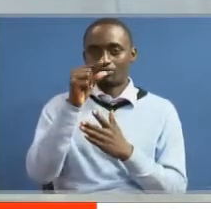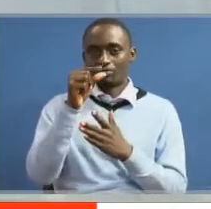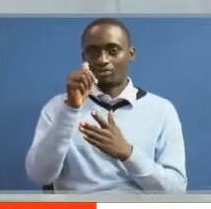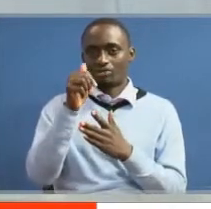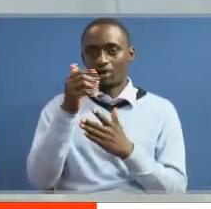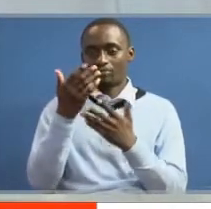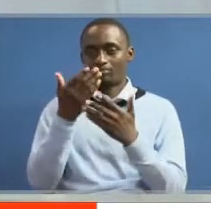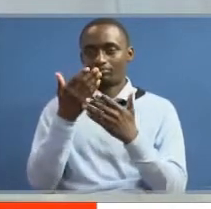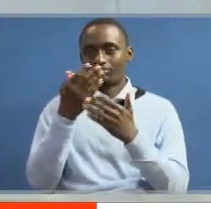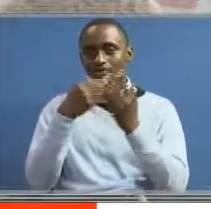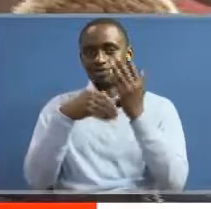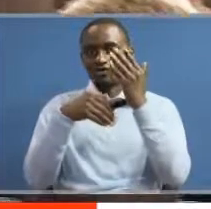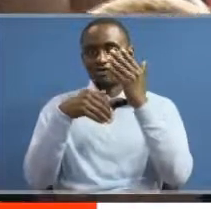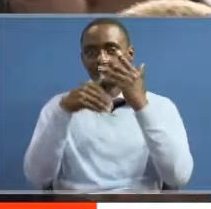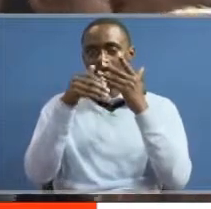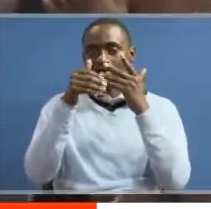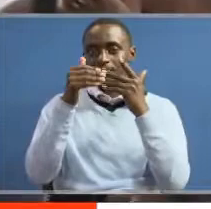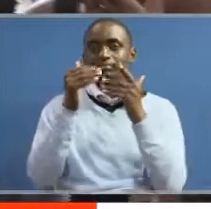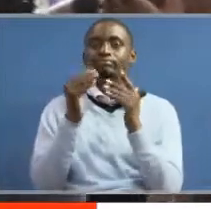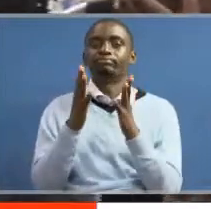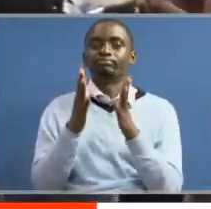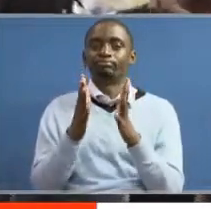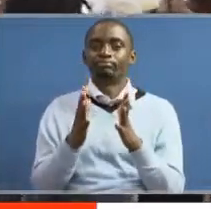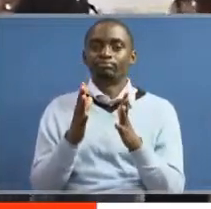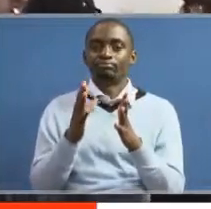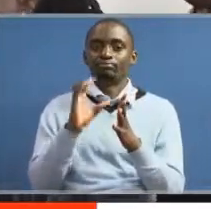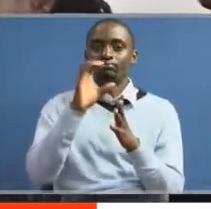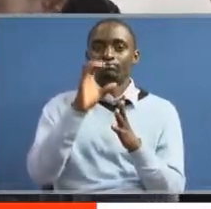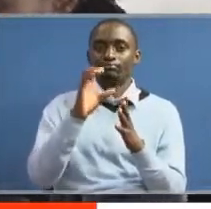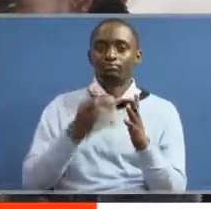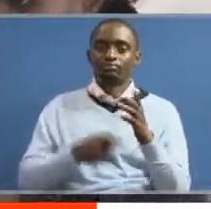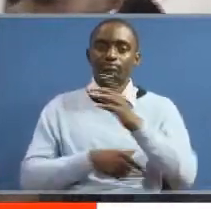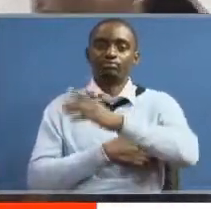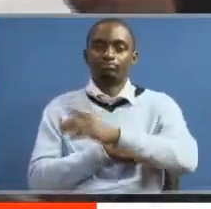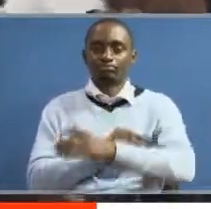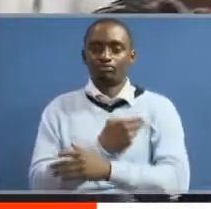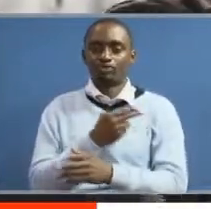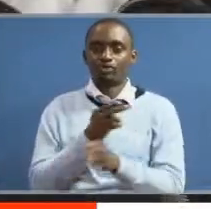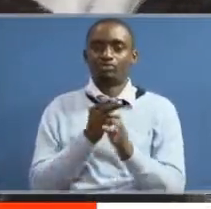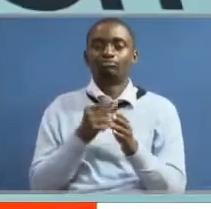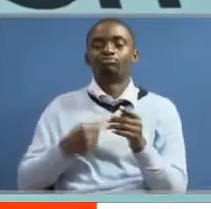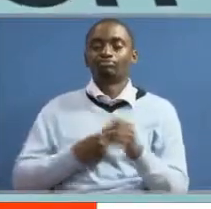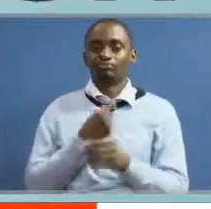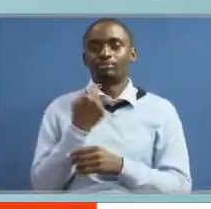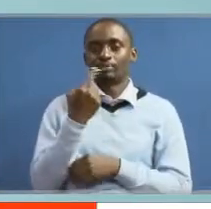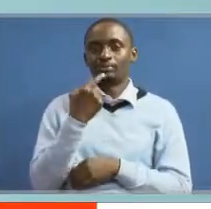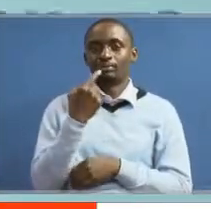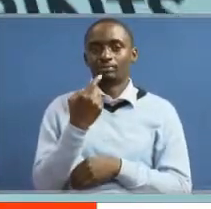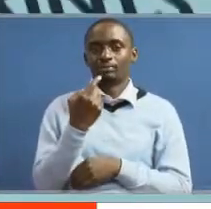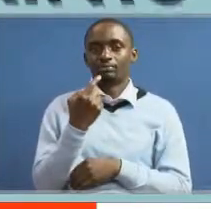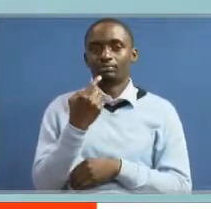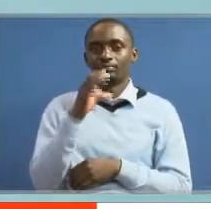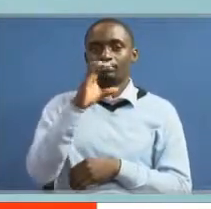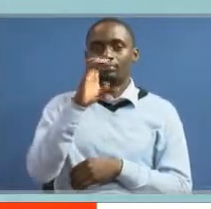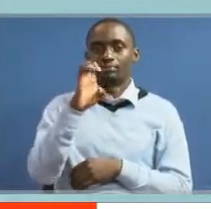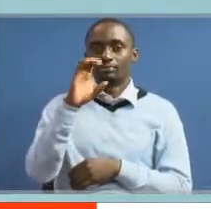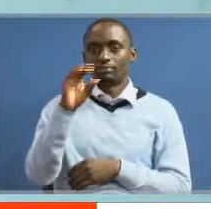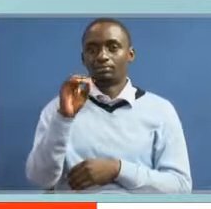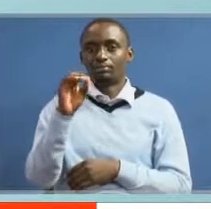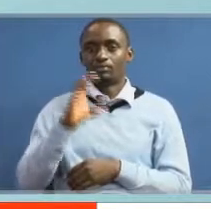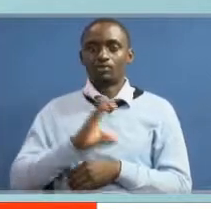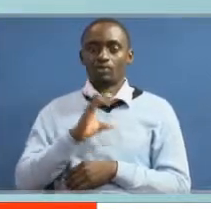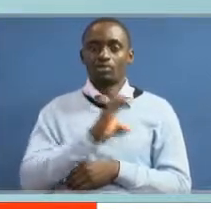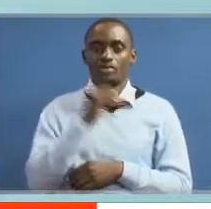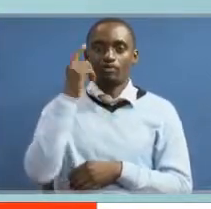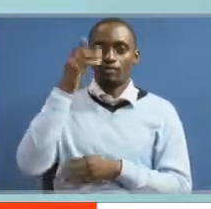of literature at Kenyatta University. Now, the chief guest, Professor Mwendwa Ntaragwi, the chief executive officer of the Commission